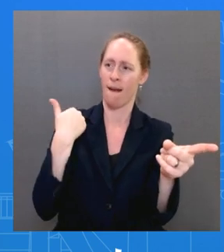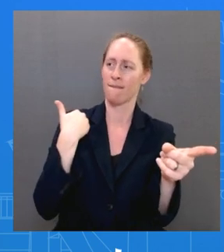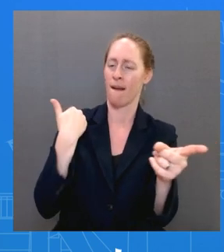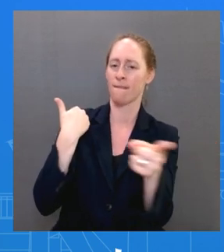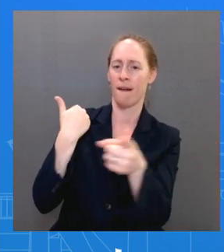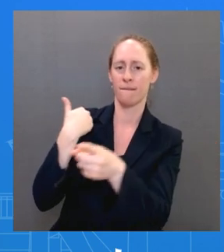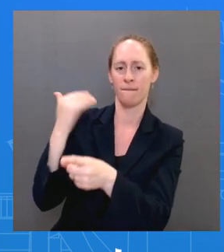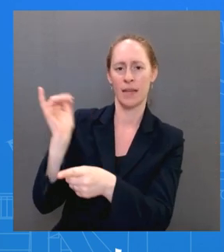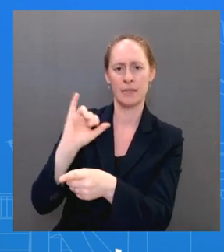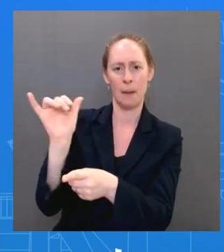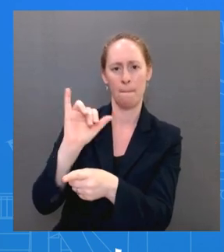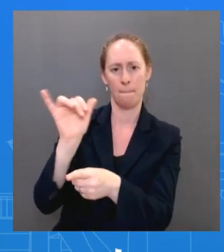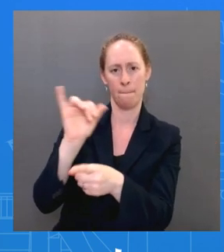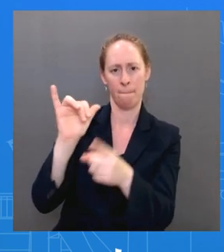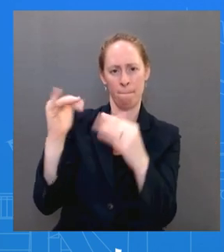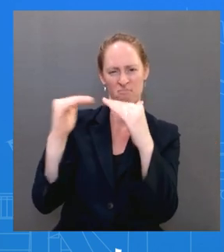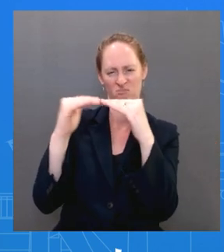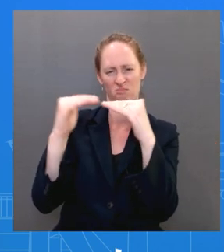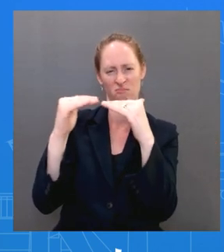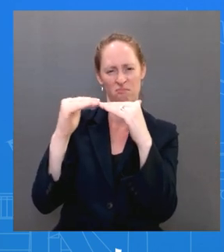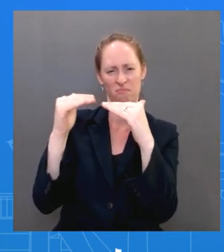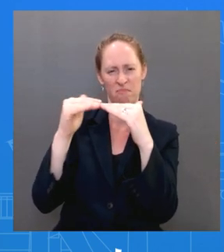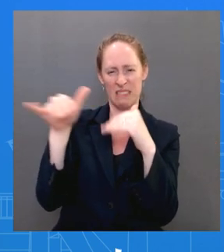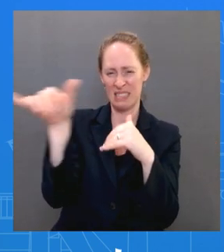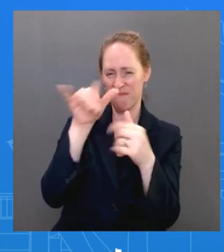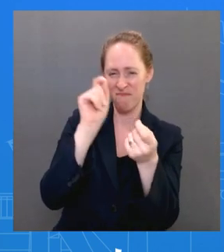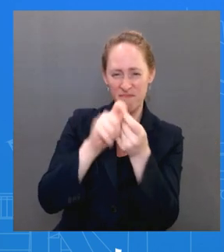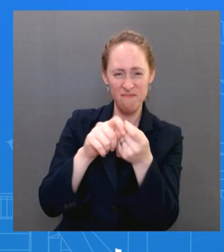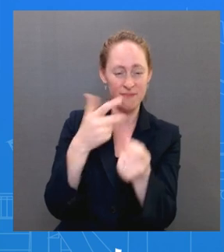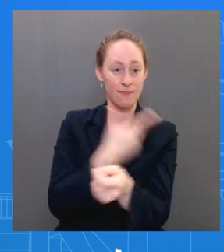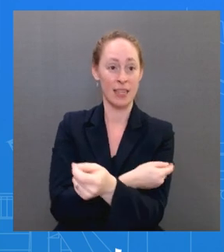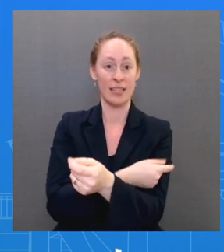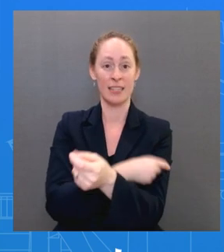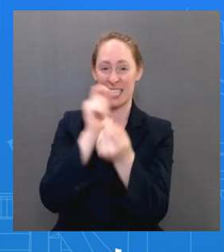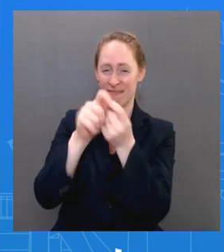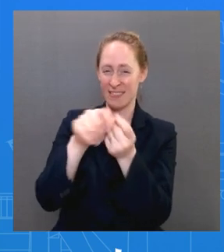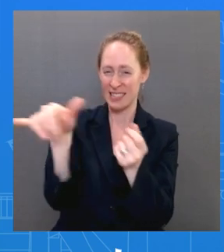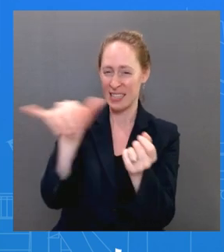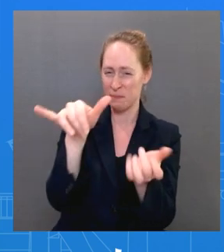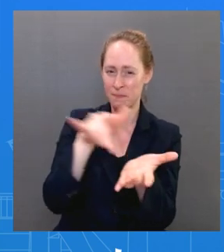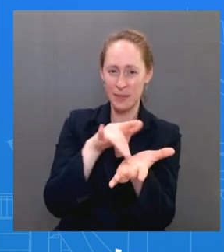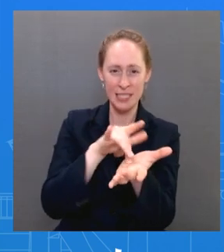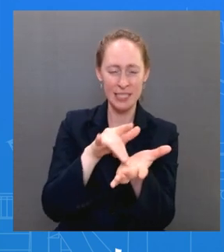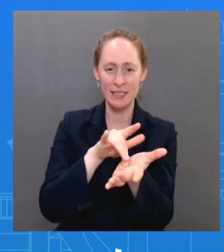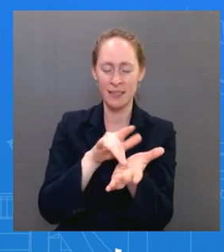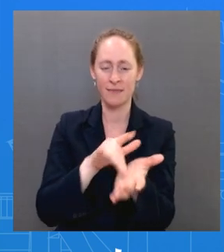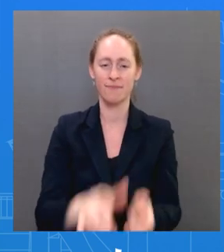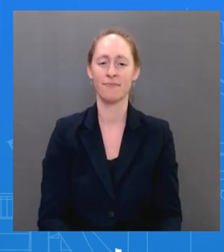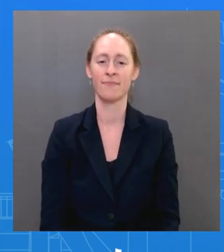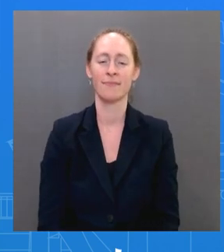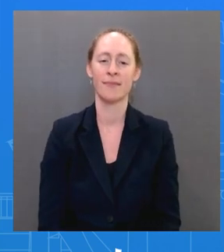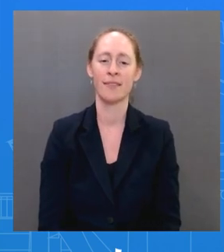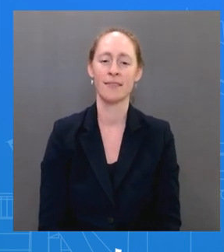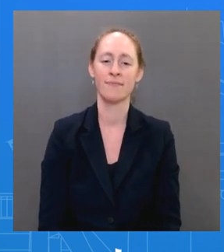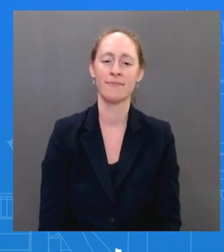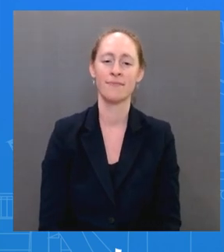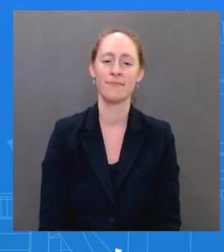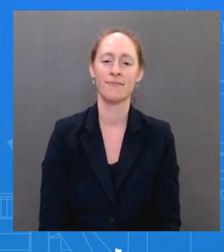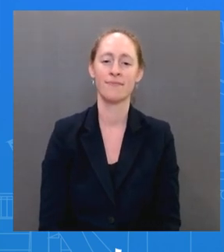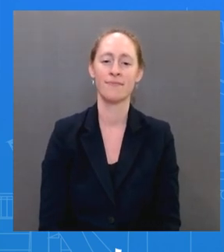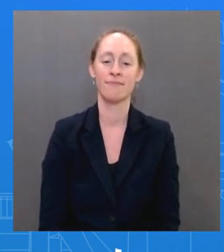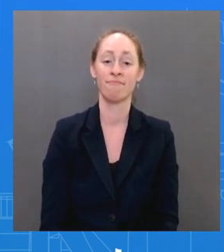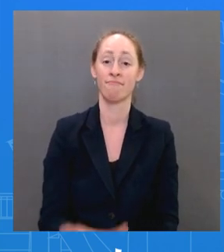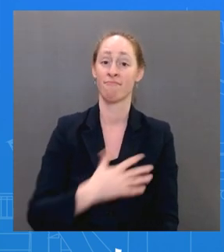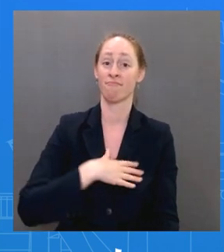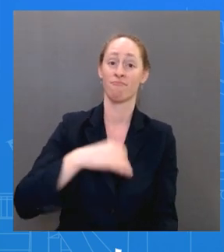getting. Vaccinations, therapeutics. So my message to my fellow Americans really is this: please avail yourselves